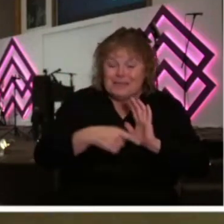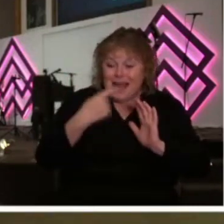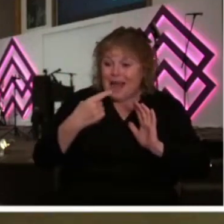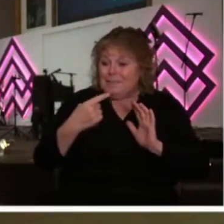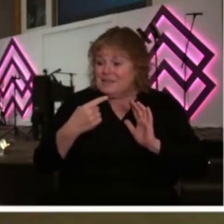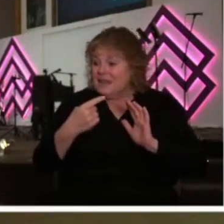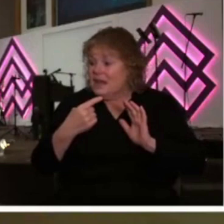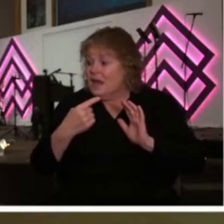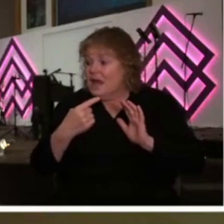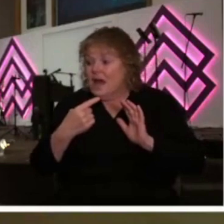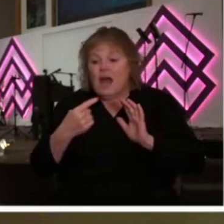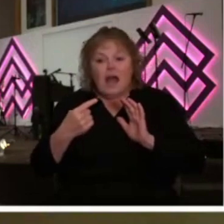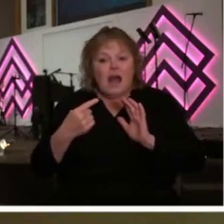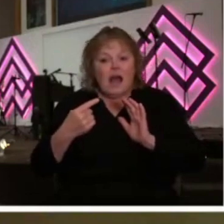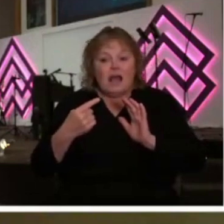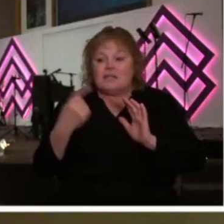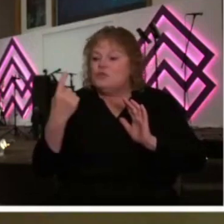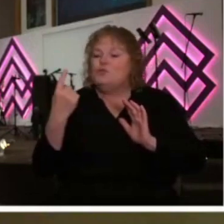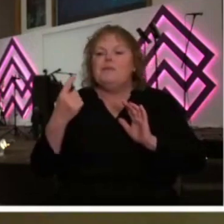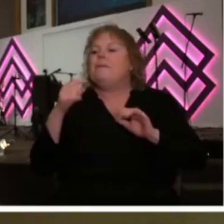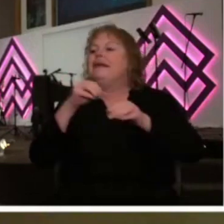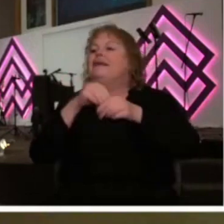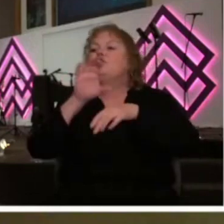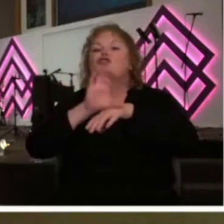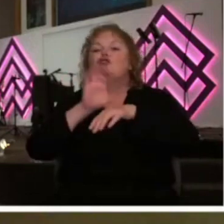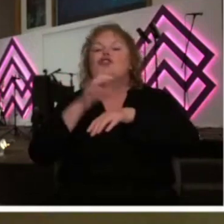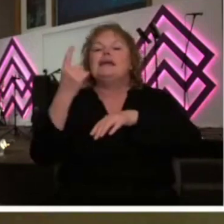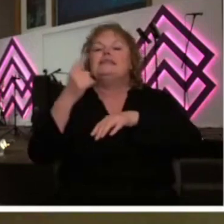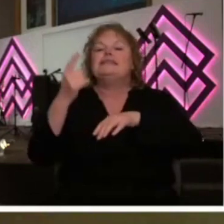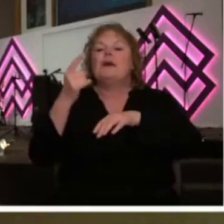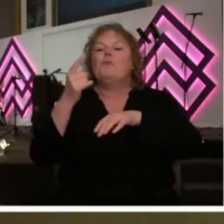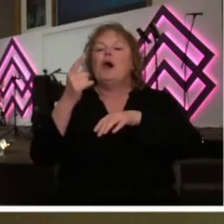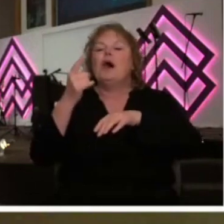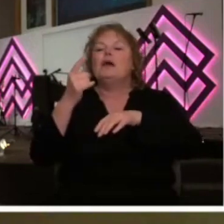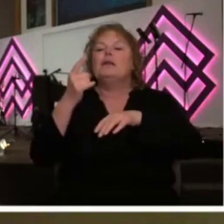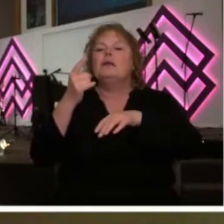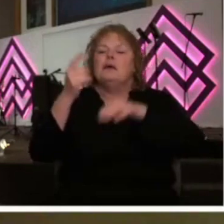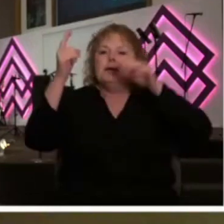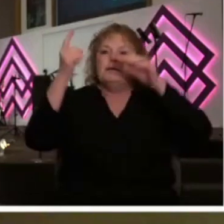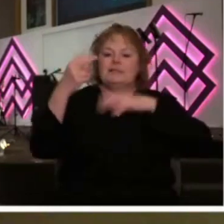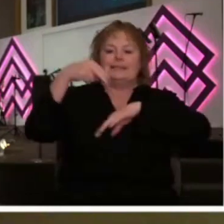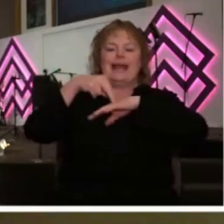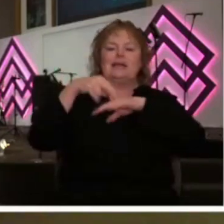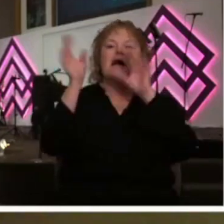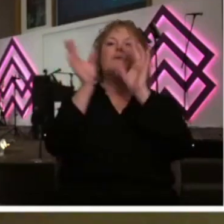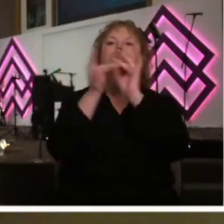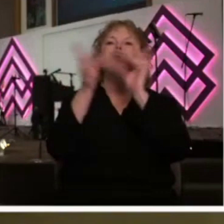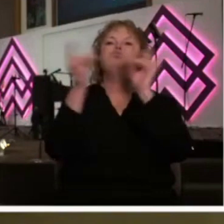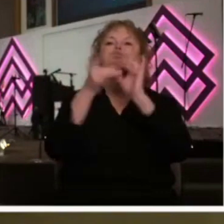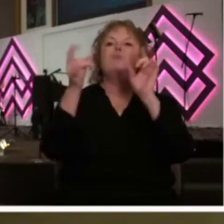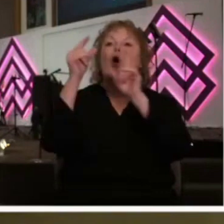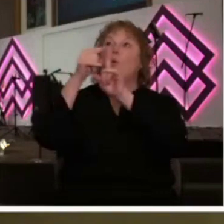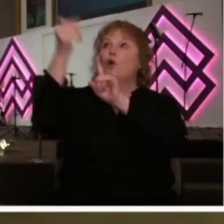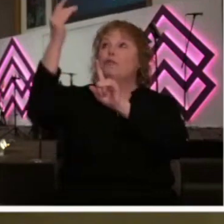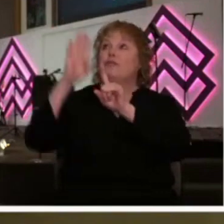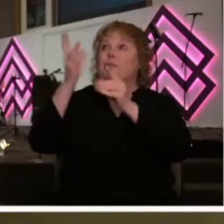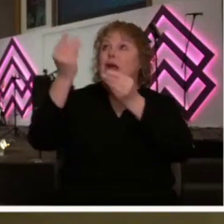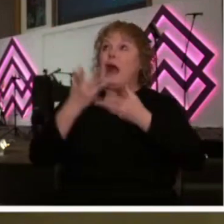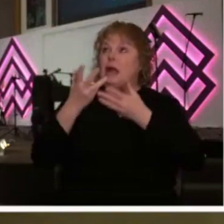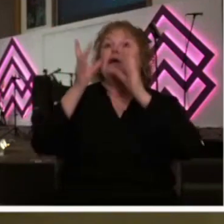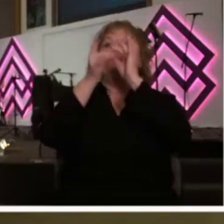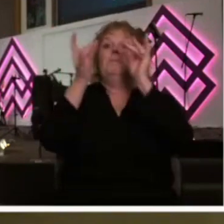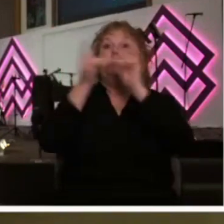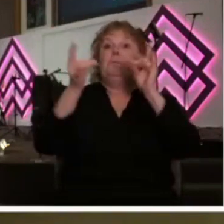where somebody had a word of knowledge or a word of wisdom that read your mail. And you are looking at them going, "I don't know how